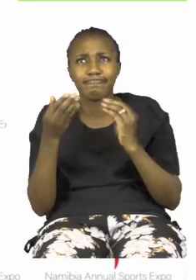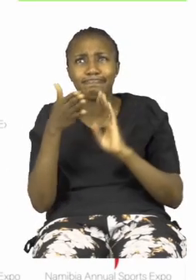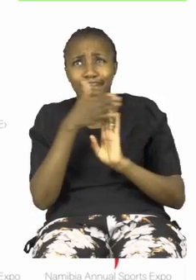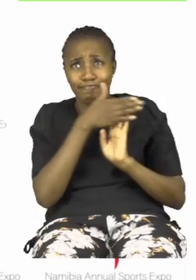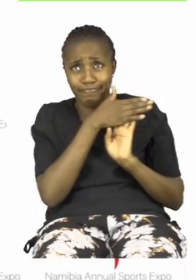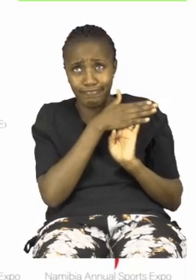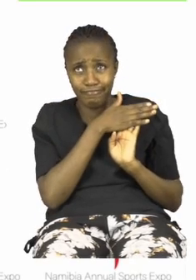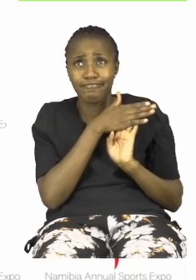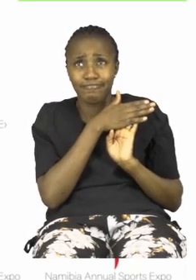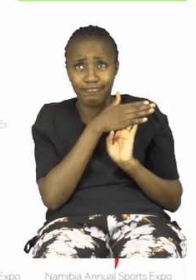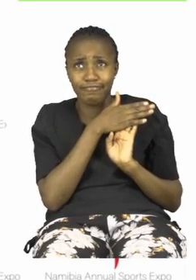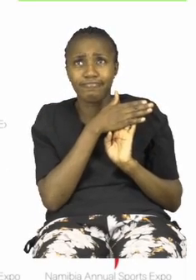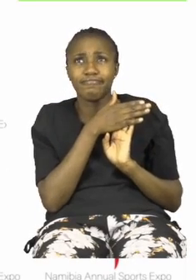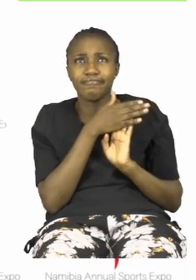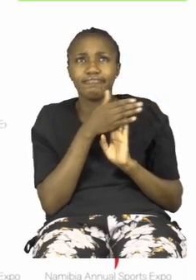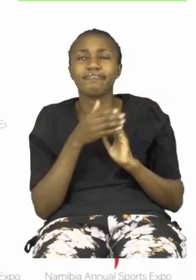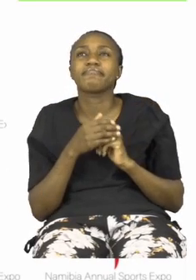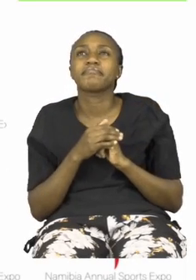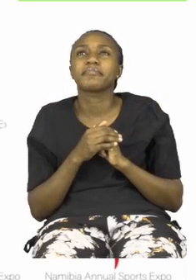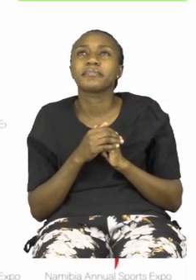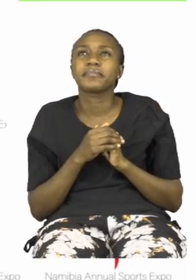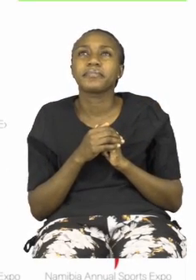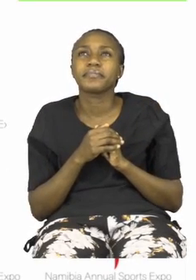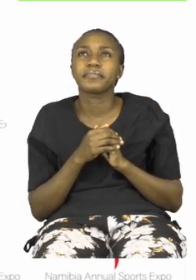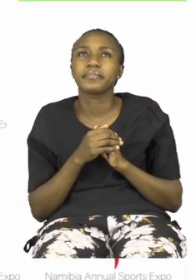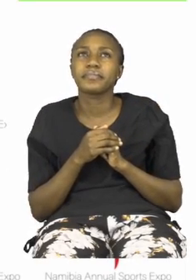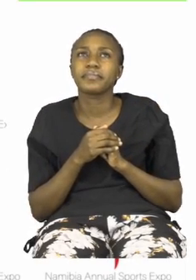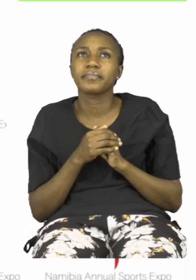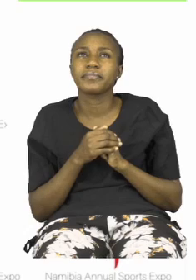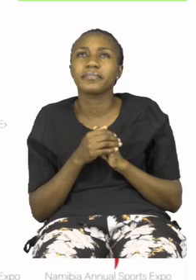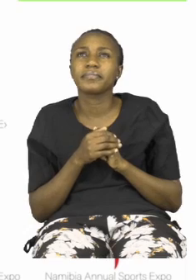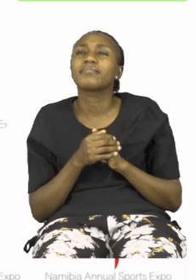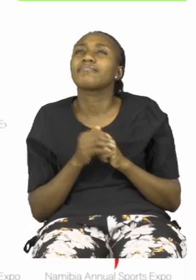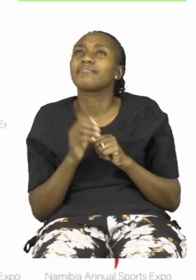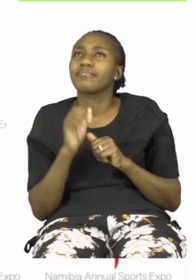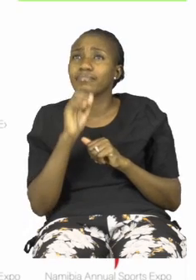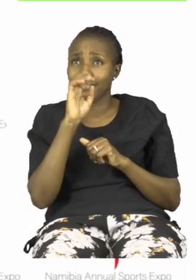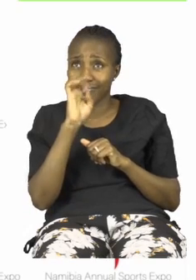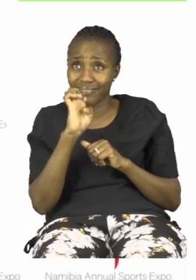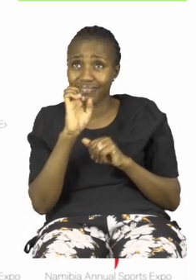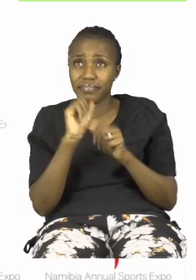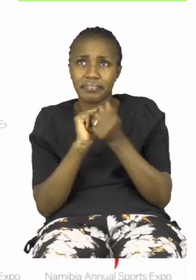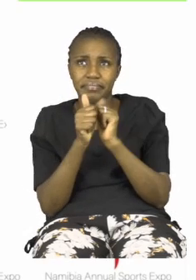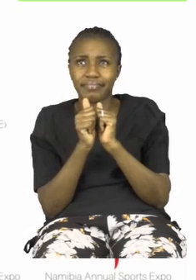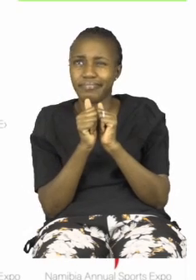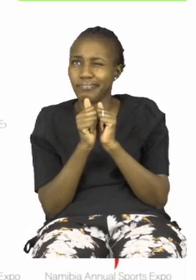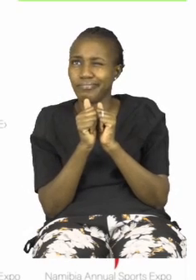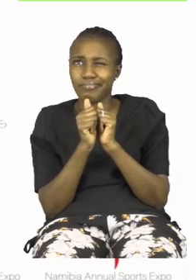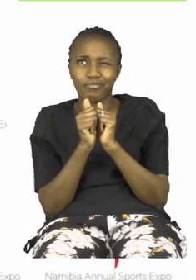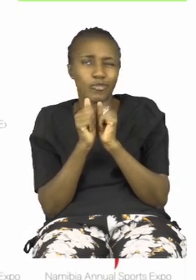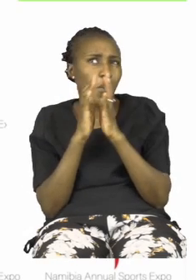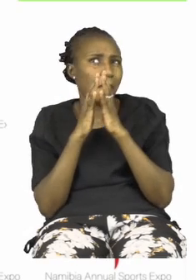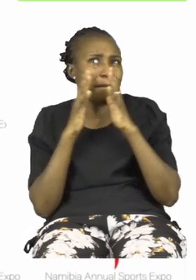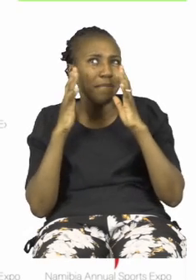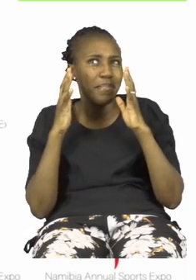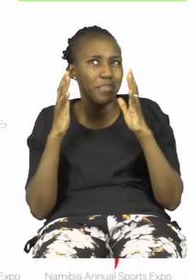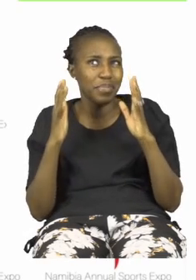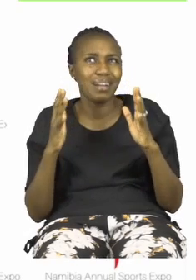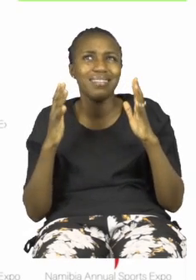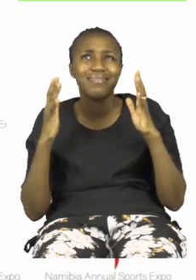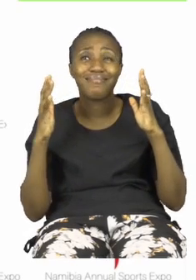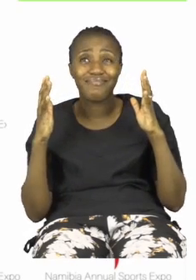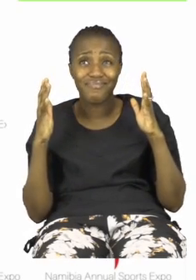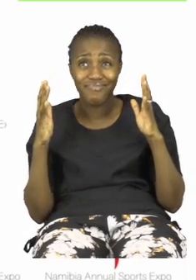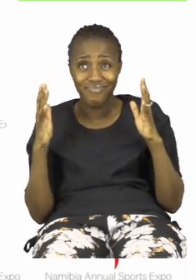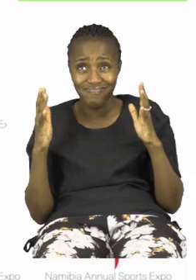their room, out of their home, into the world. And so esports is a very, very big and dynamic world.